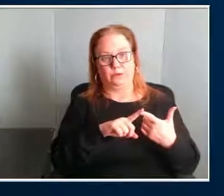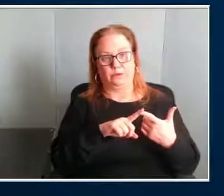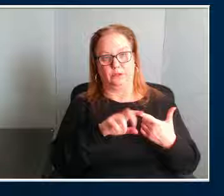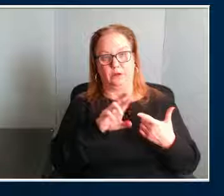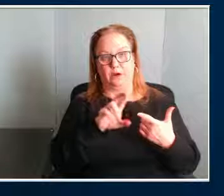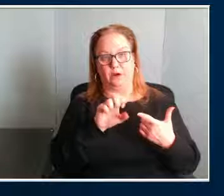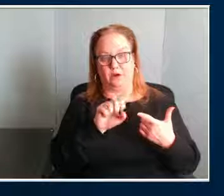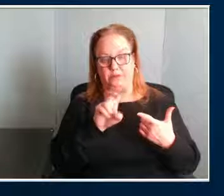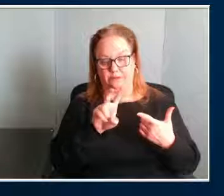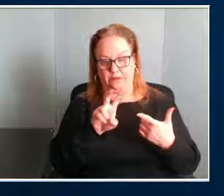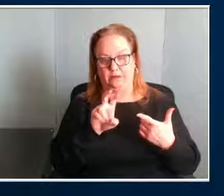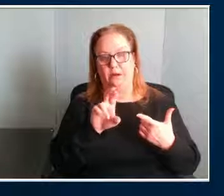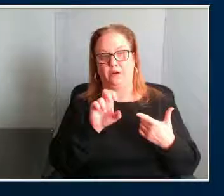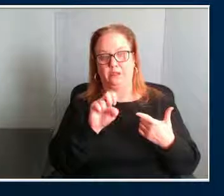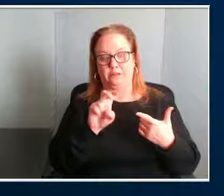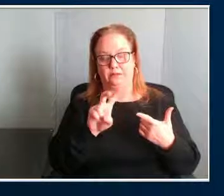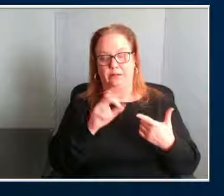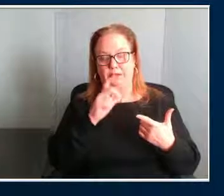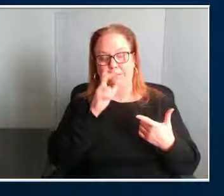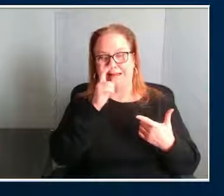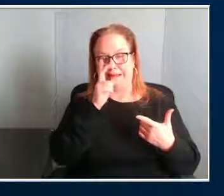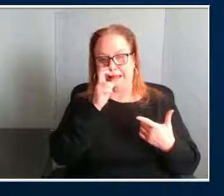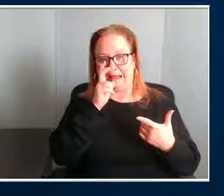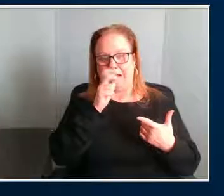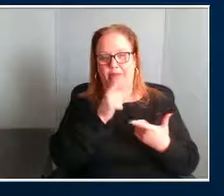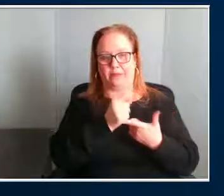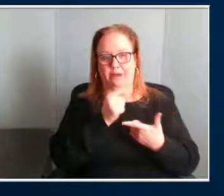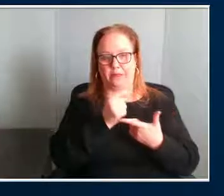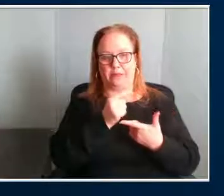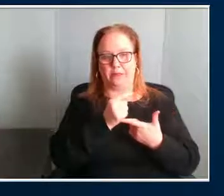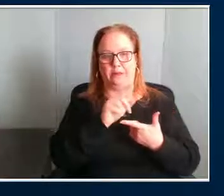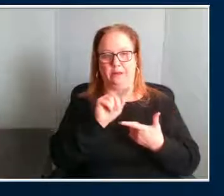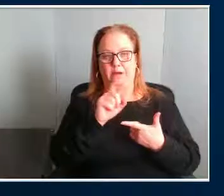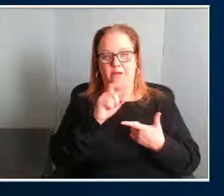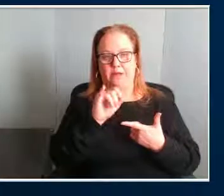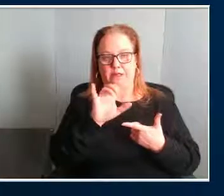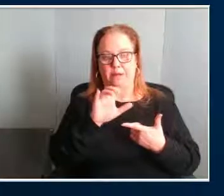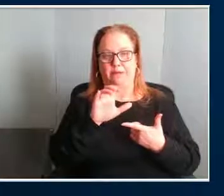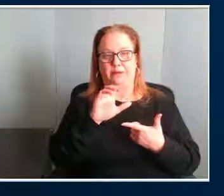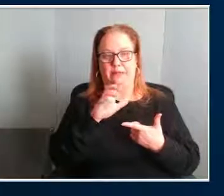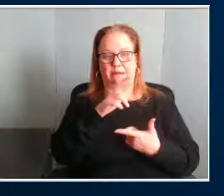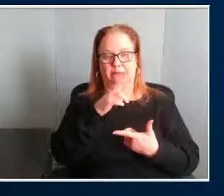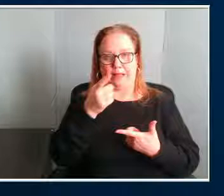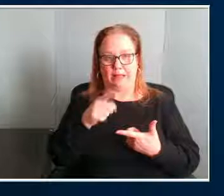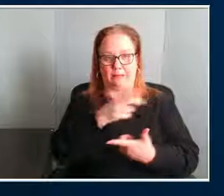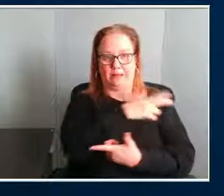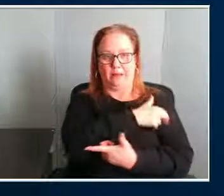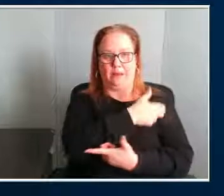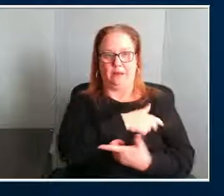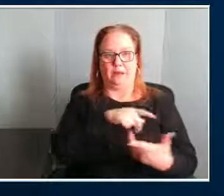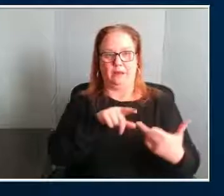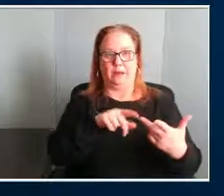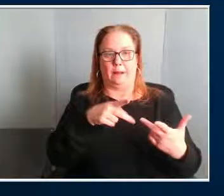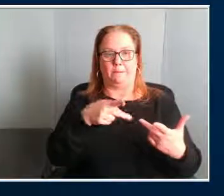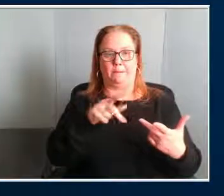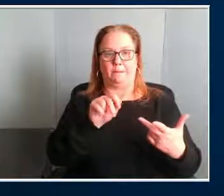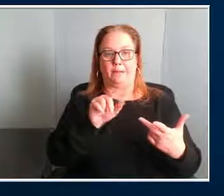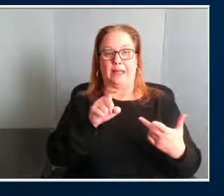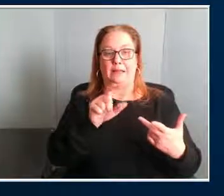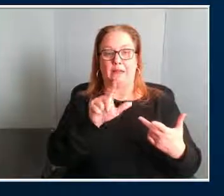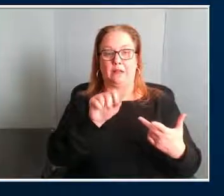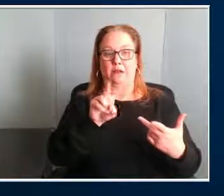we do have RSV. We have some inhaled therapies for it, but they're pretty toxic. You have to give them in the hospital. Paxlovid for COVID. We've